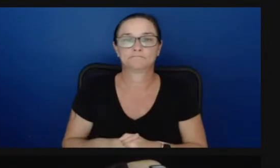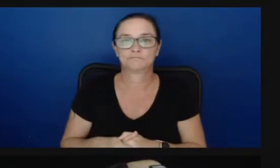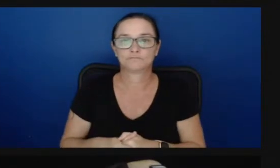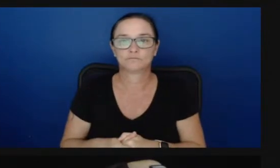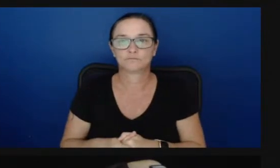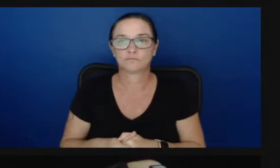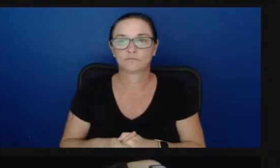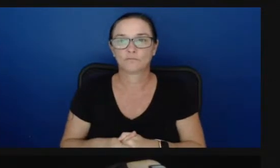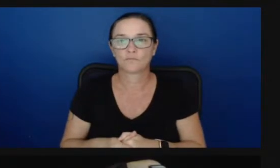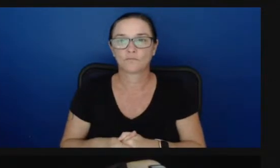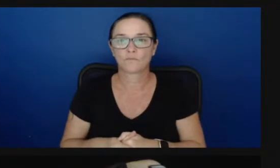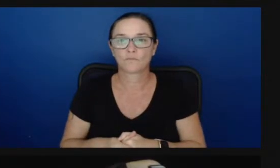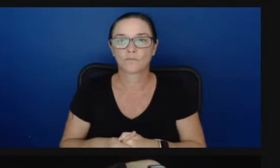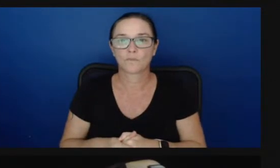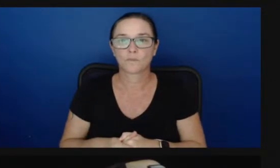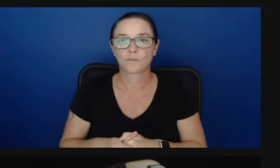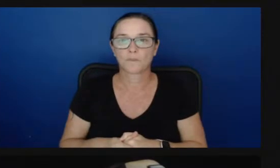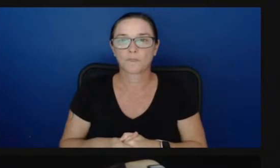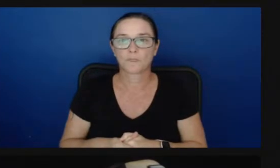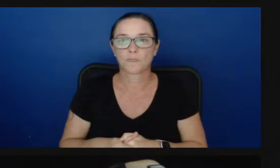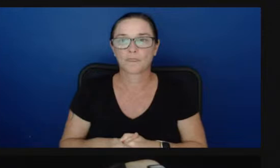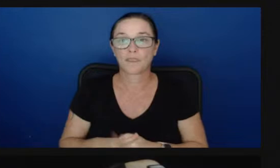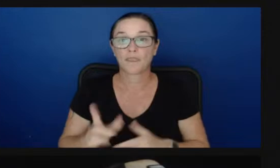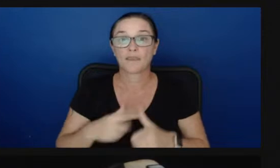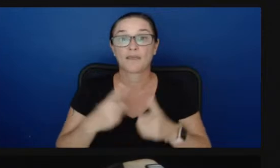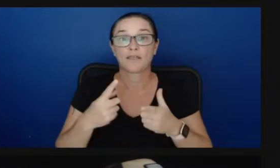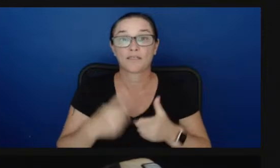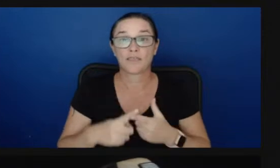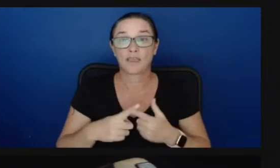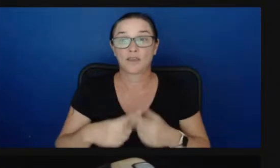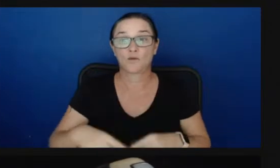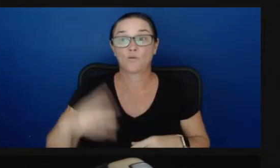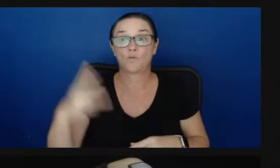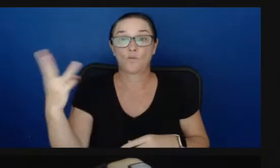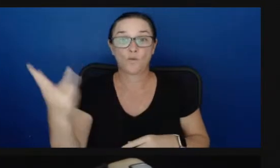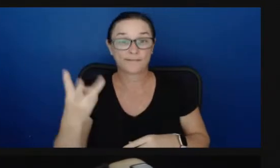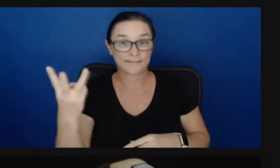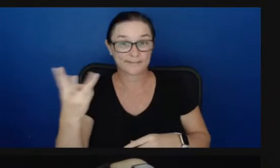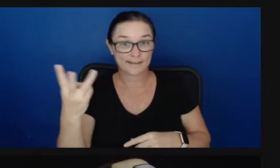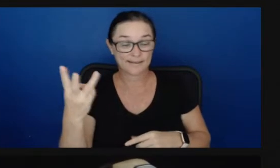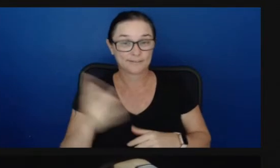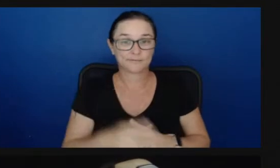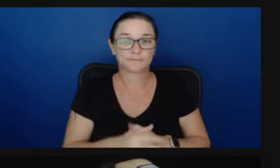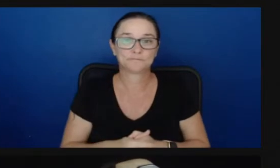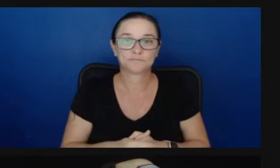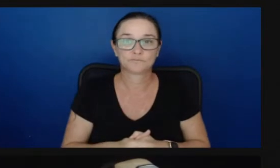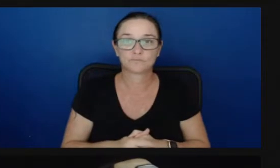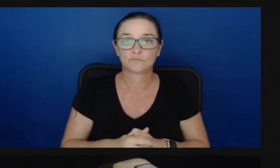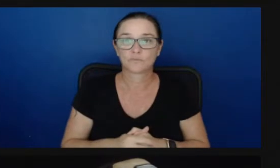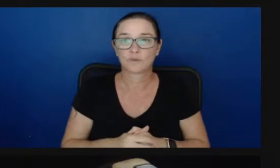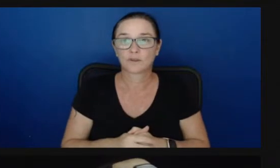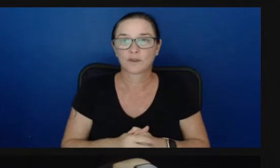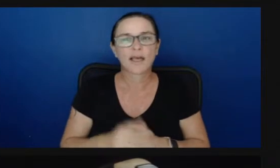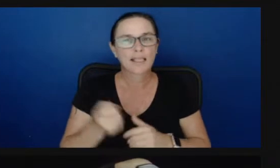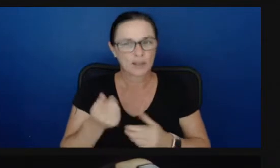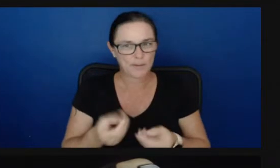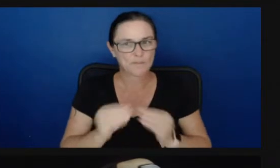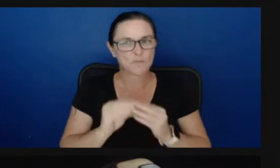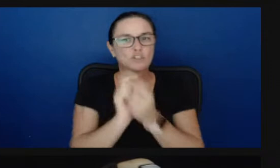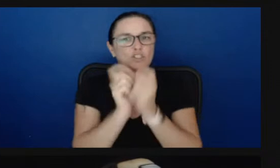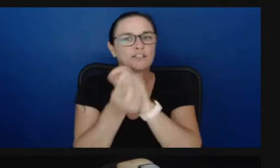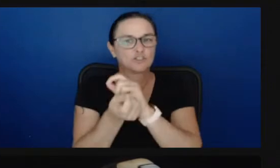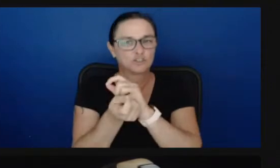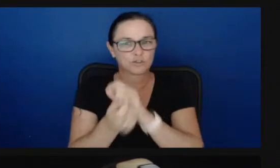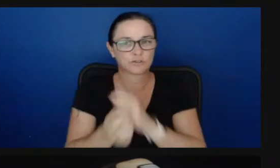Okay, so we'll move on from Tuesday to Wednesday when it changes a little bit.